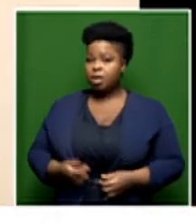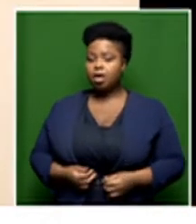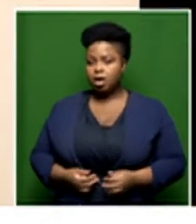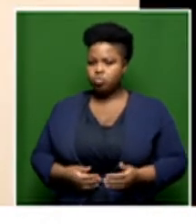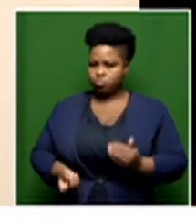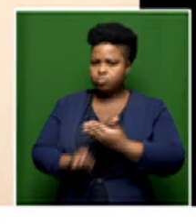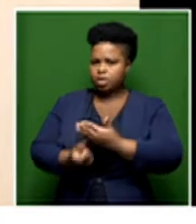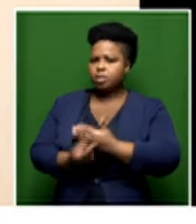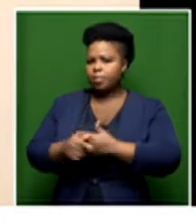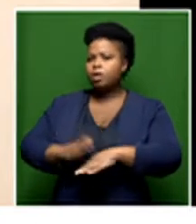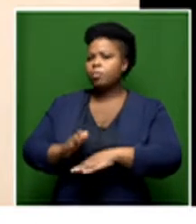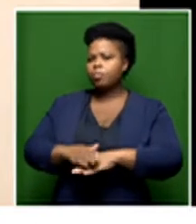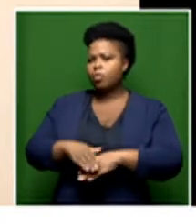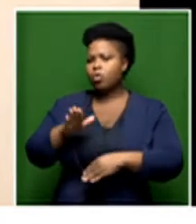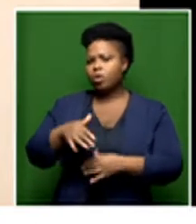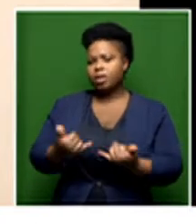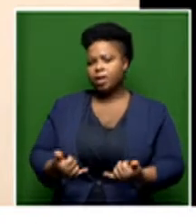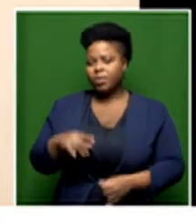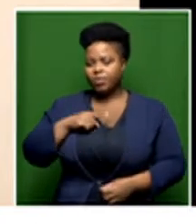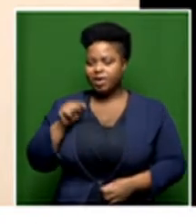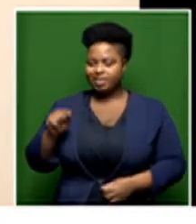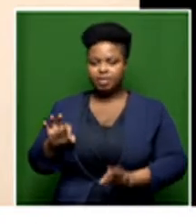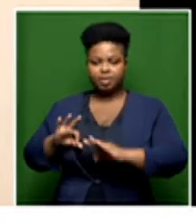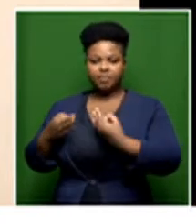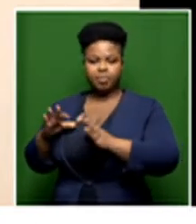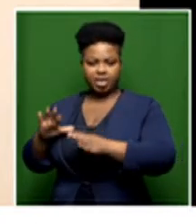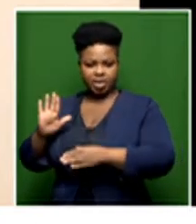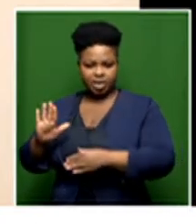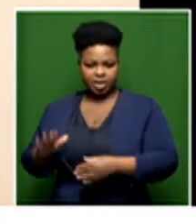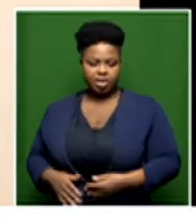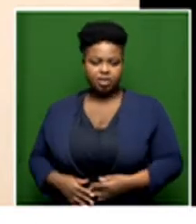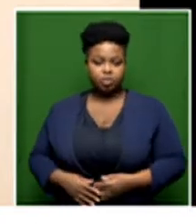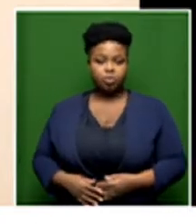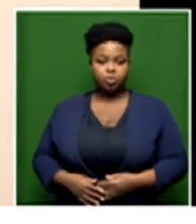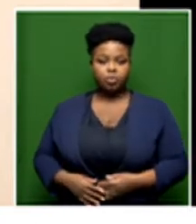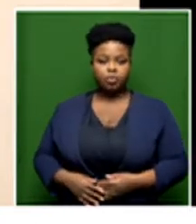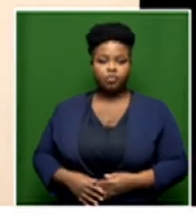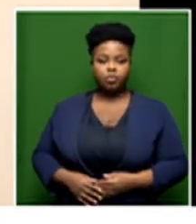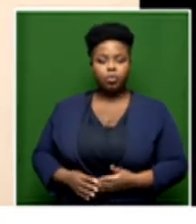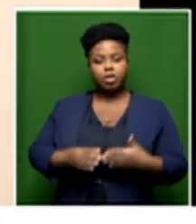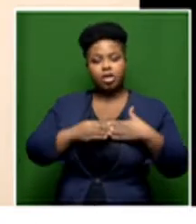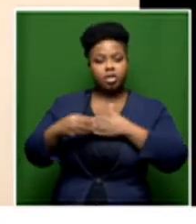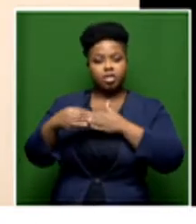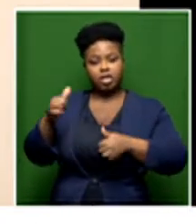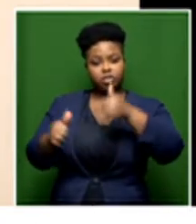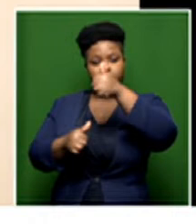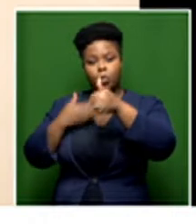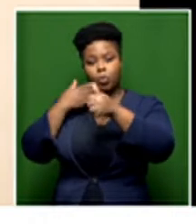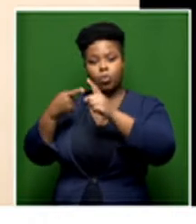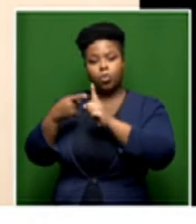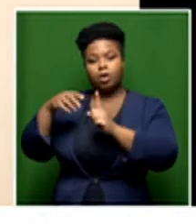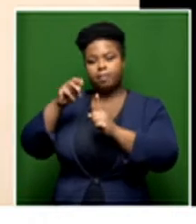of essentially the family under the leadership of Tula Sizwe